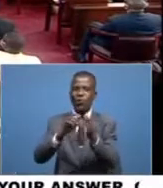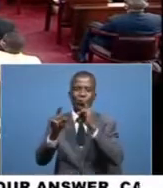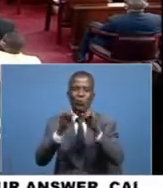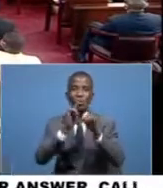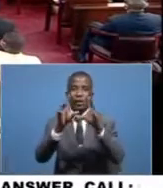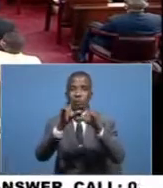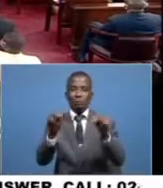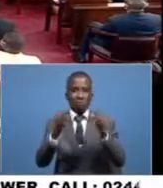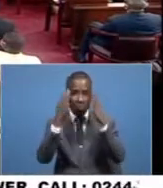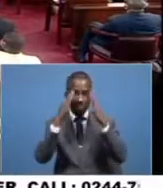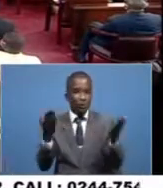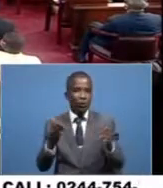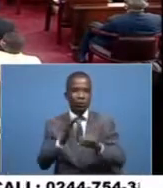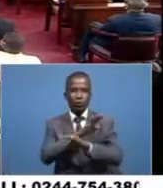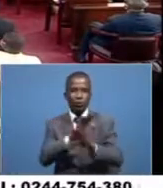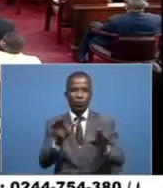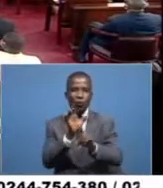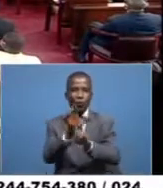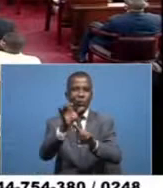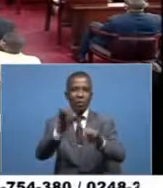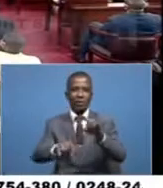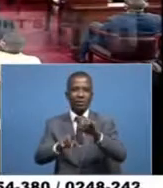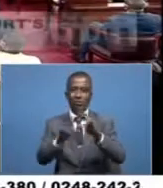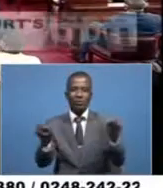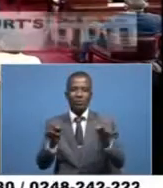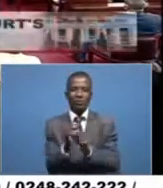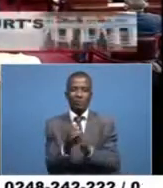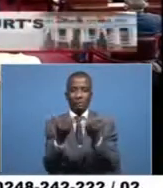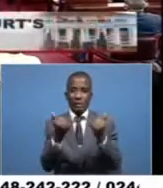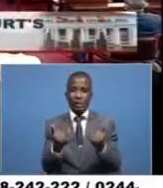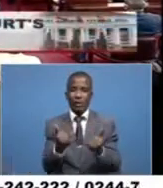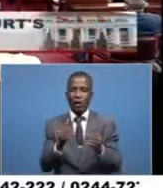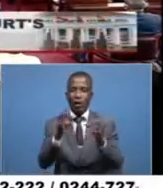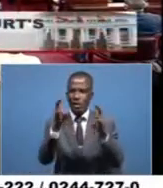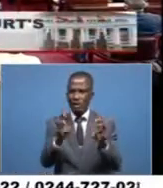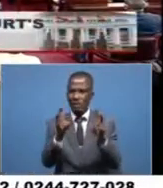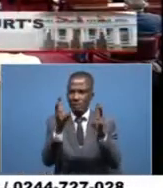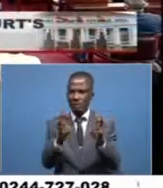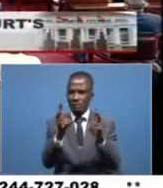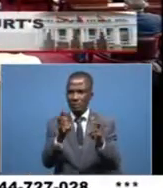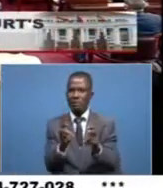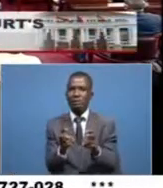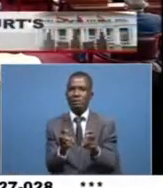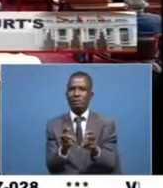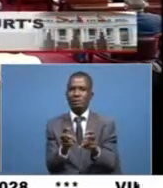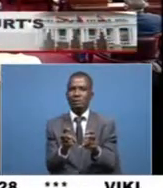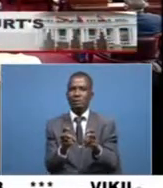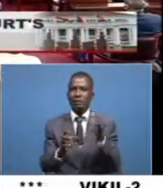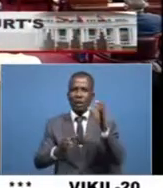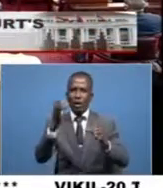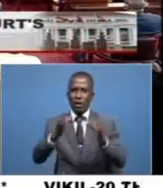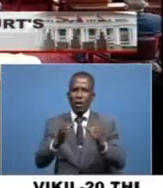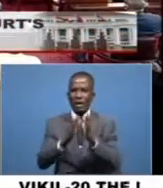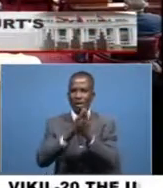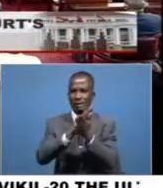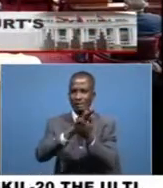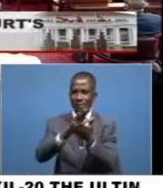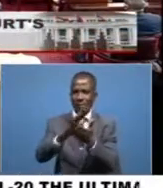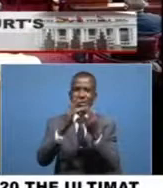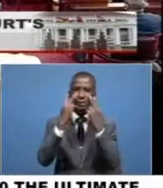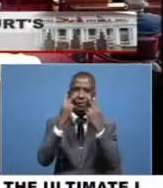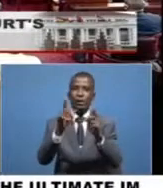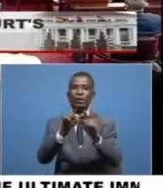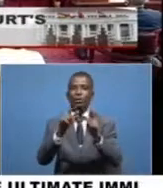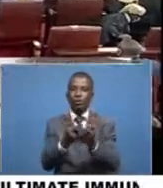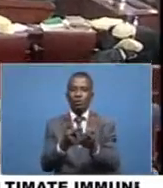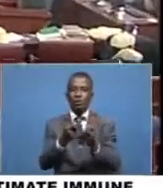descending into the arena of conflict. After determining the tribal issues, the trial court leaves the field clear for the parties themselves to